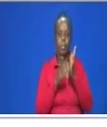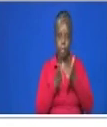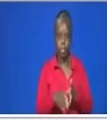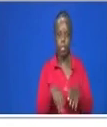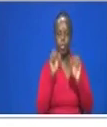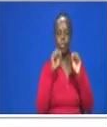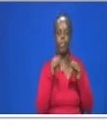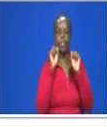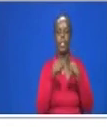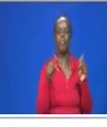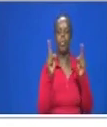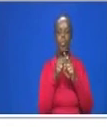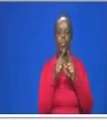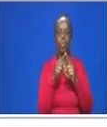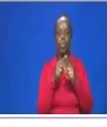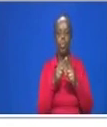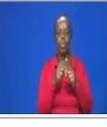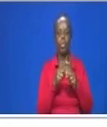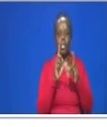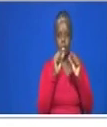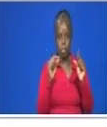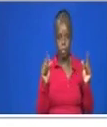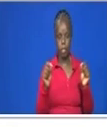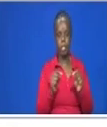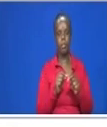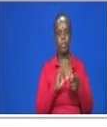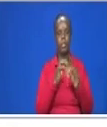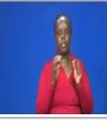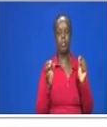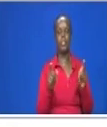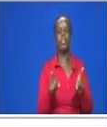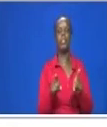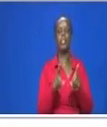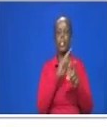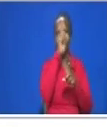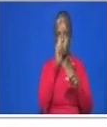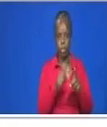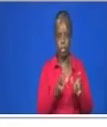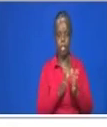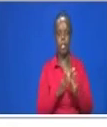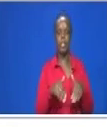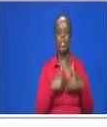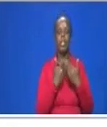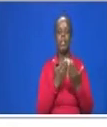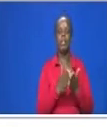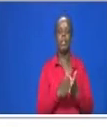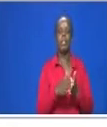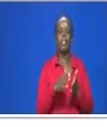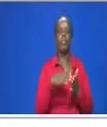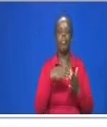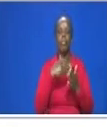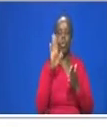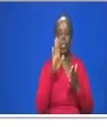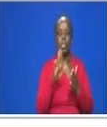should be able to interpret the questions and give the most